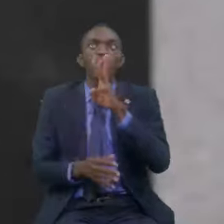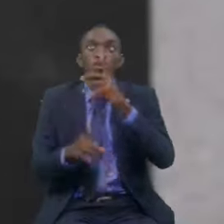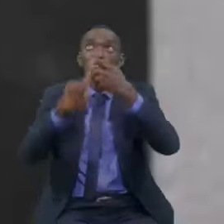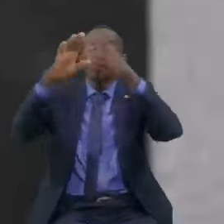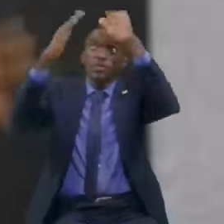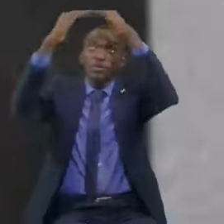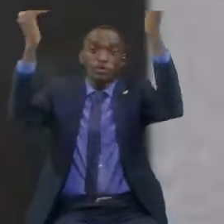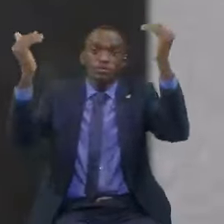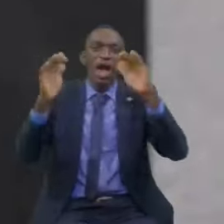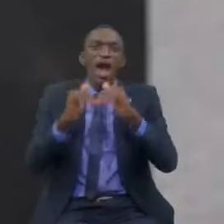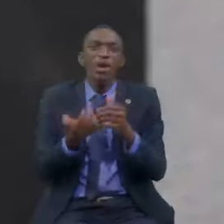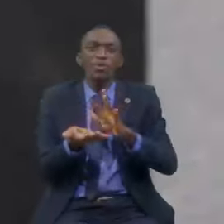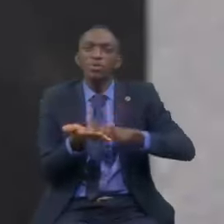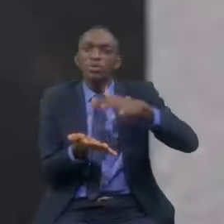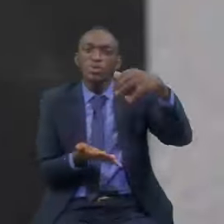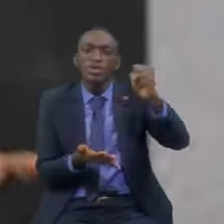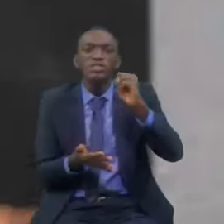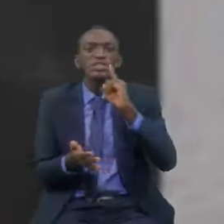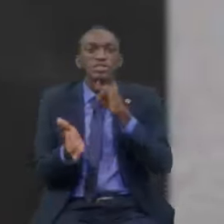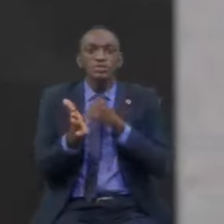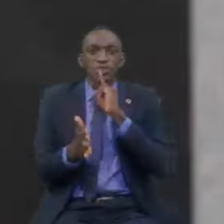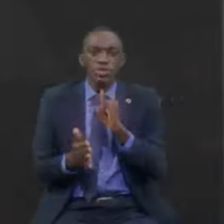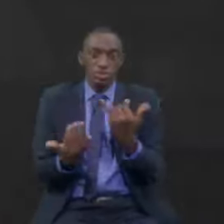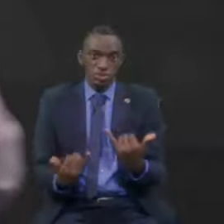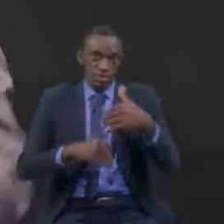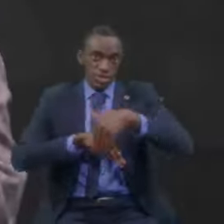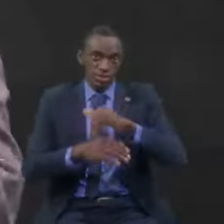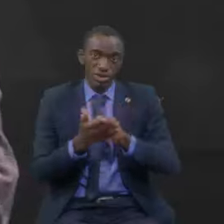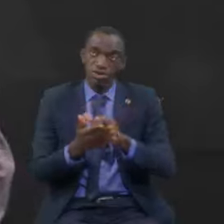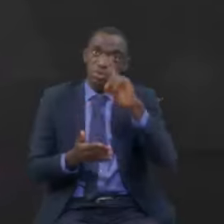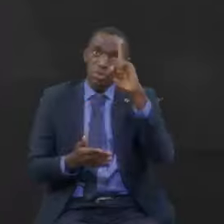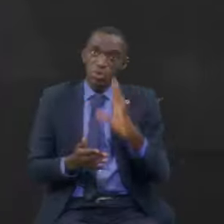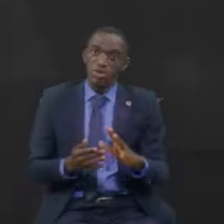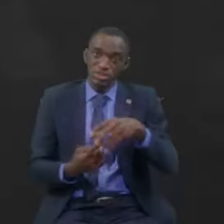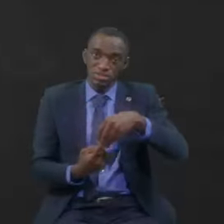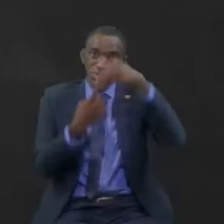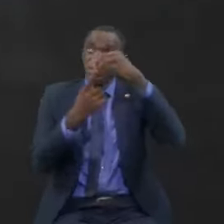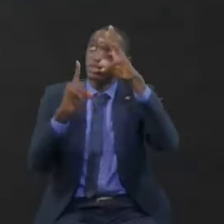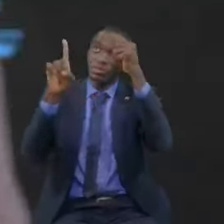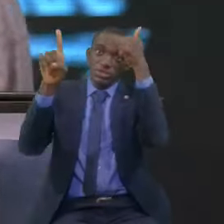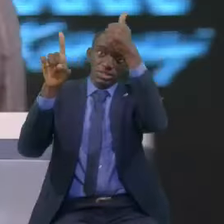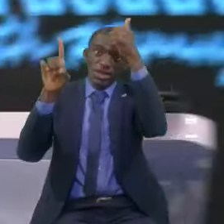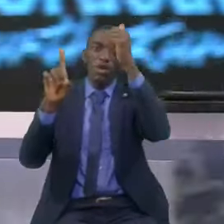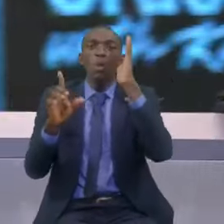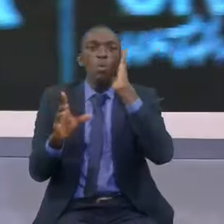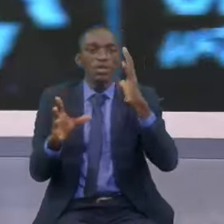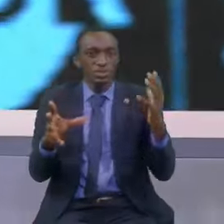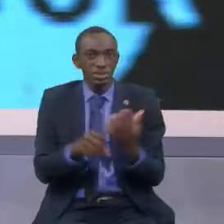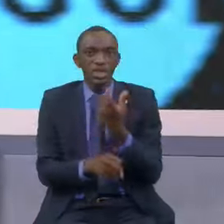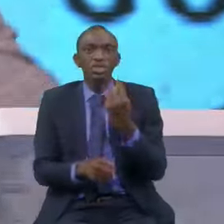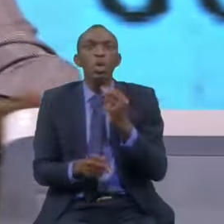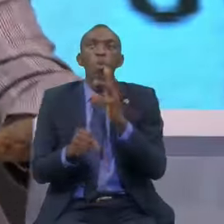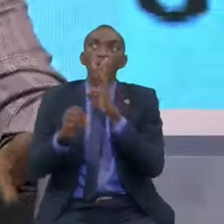God specially himself will take the water from heaven and sprinkle